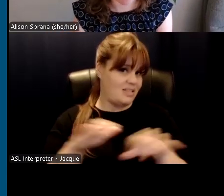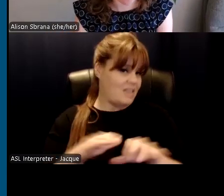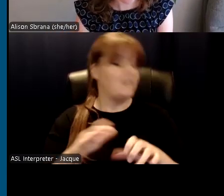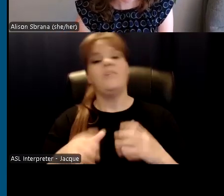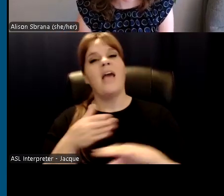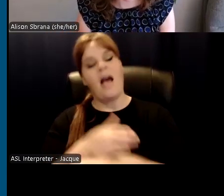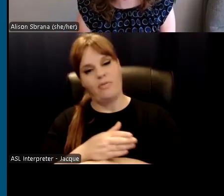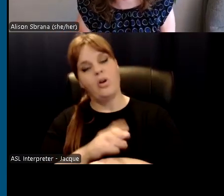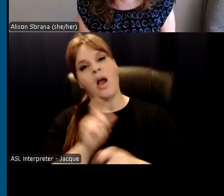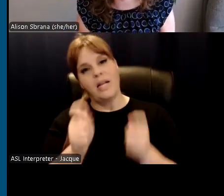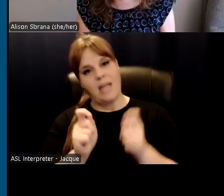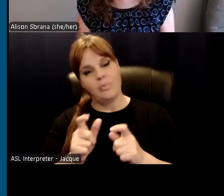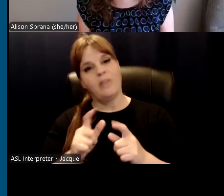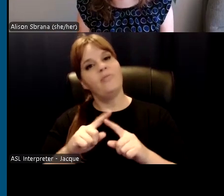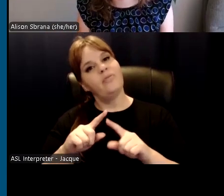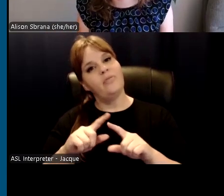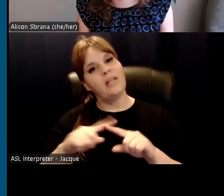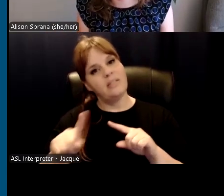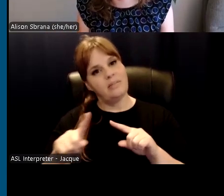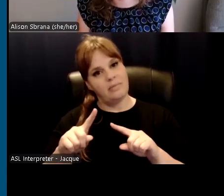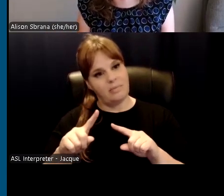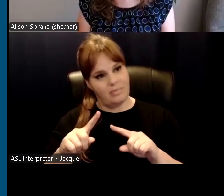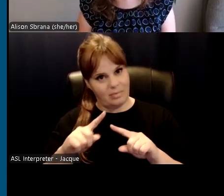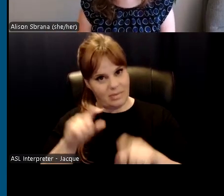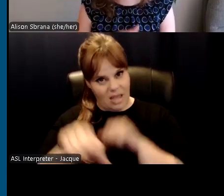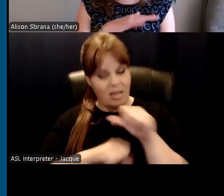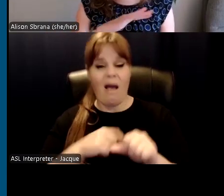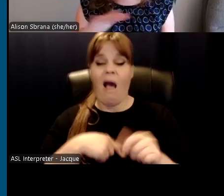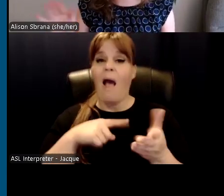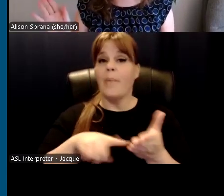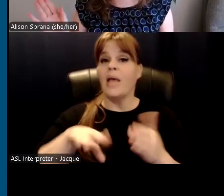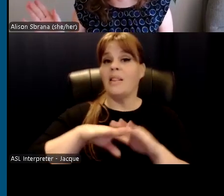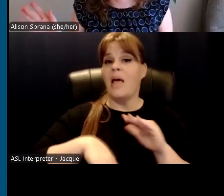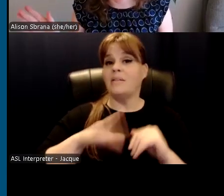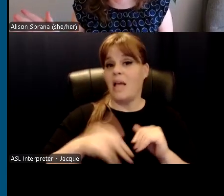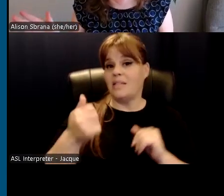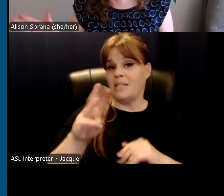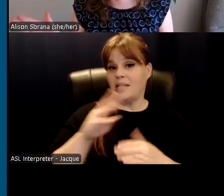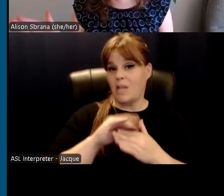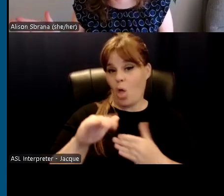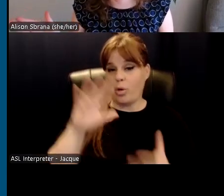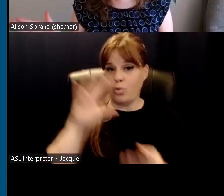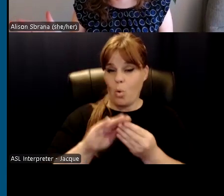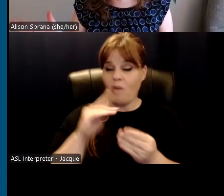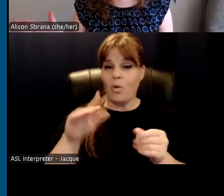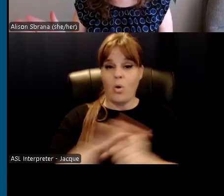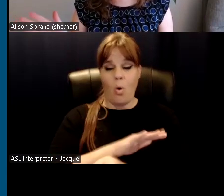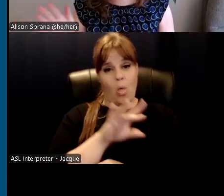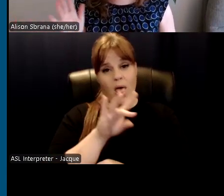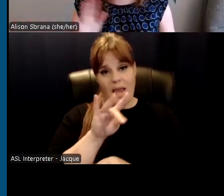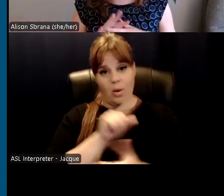cycling. So I paid less than $16 total for the entire 8-week class through our